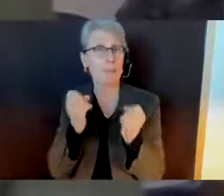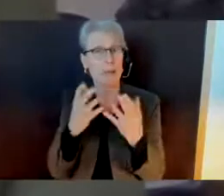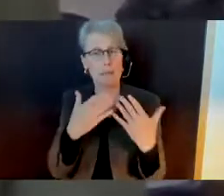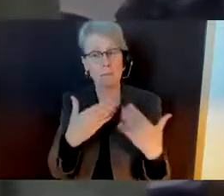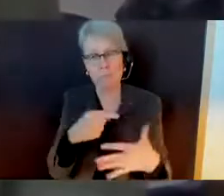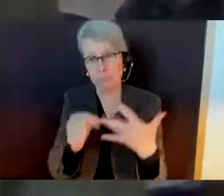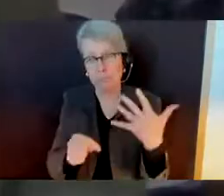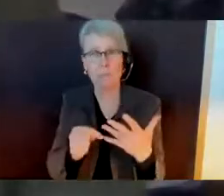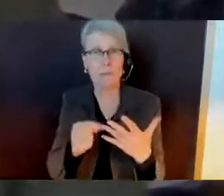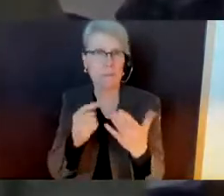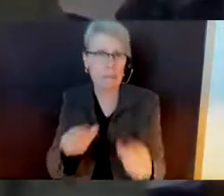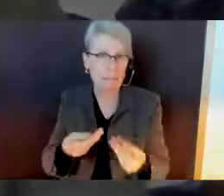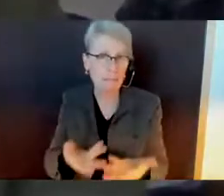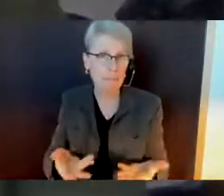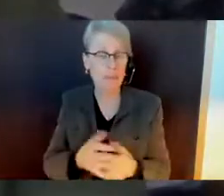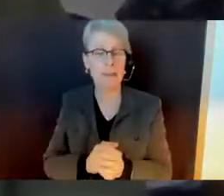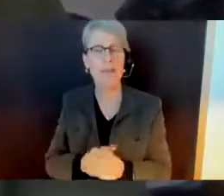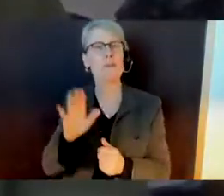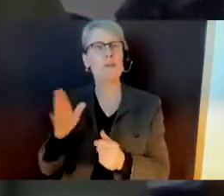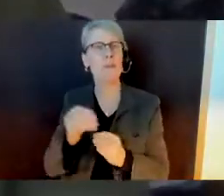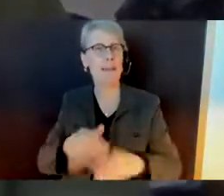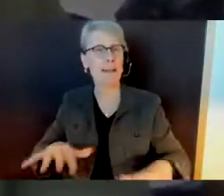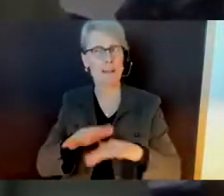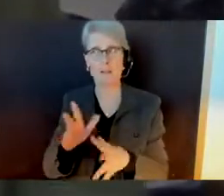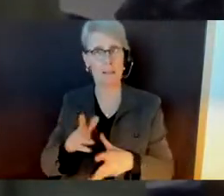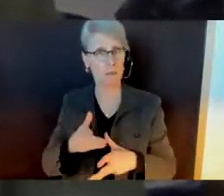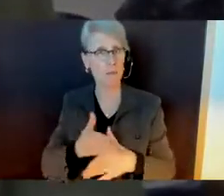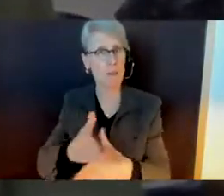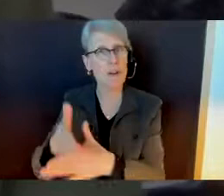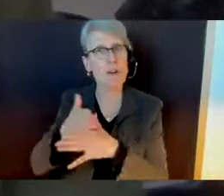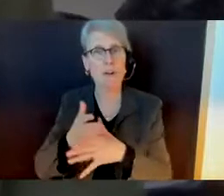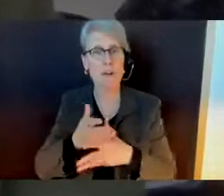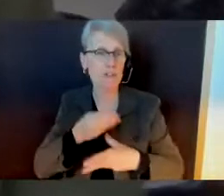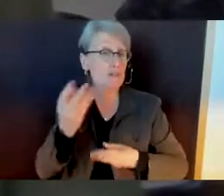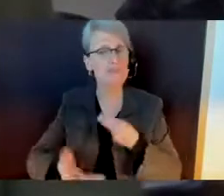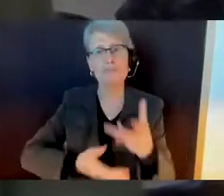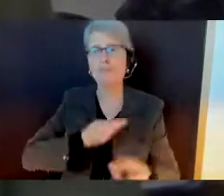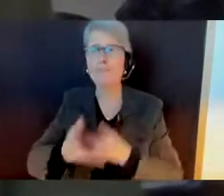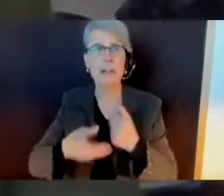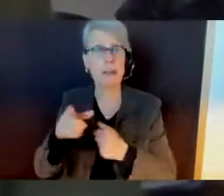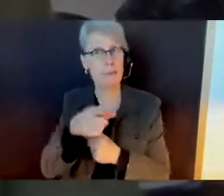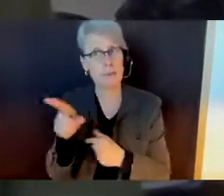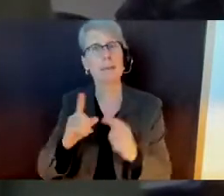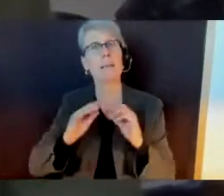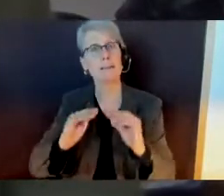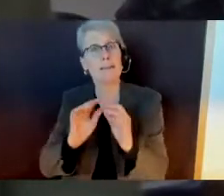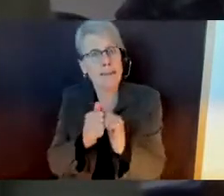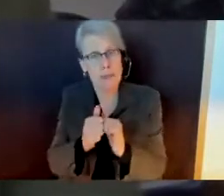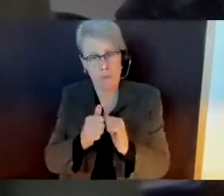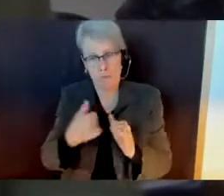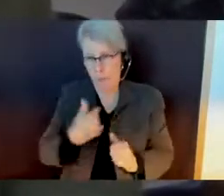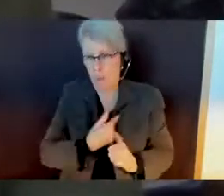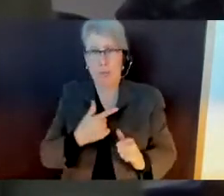offer, in sharing this environment with us so generously, and for teaching us how to